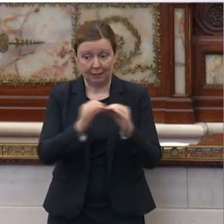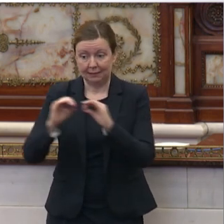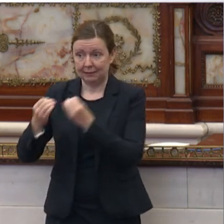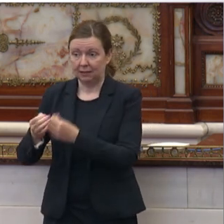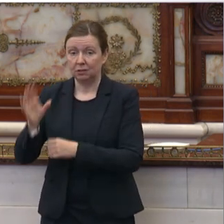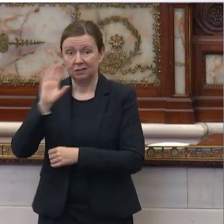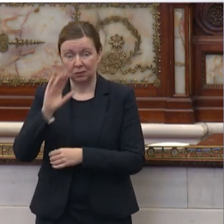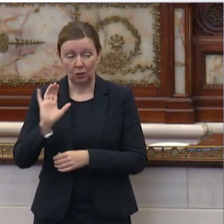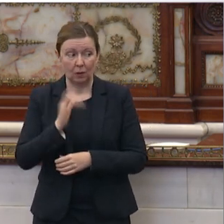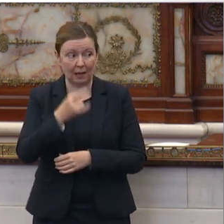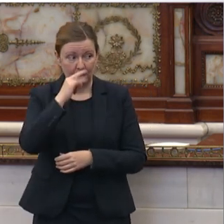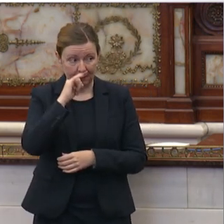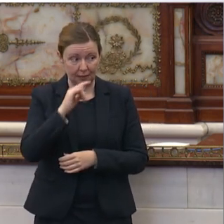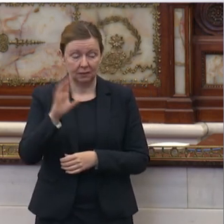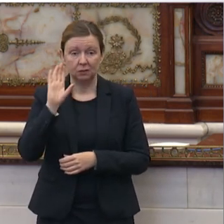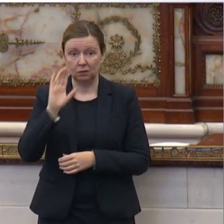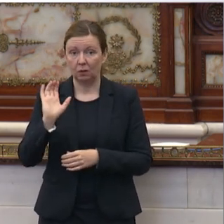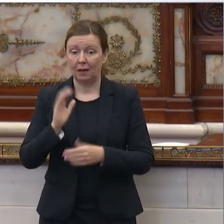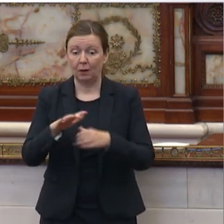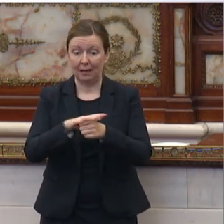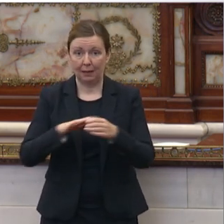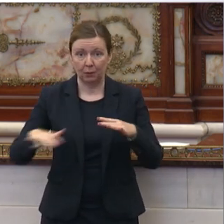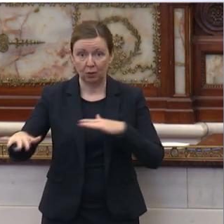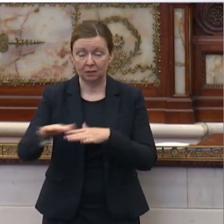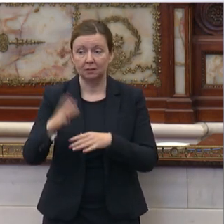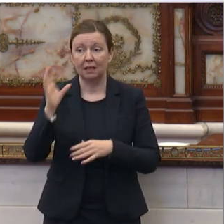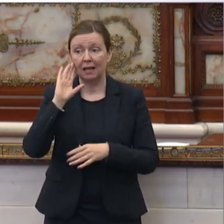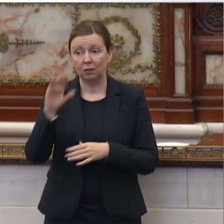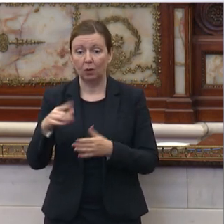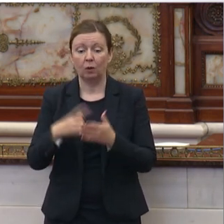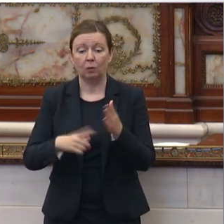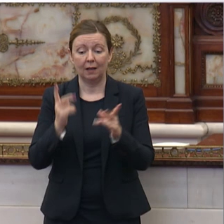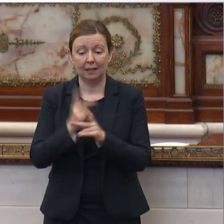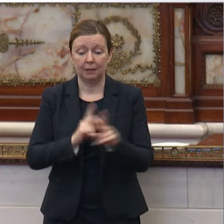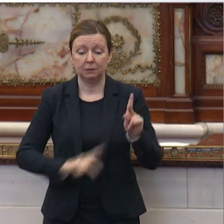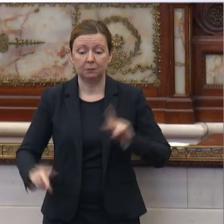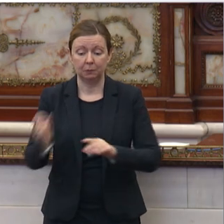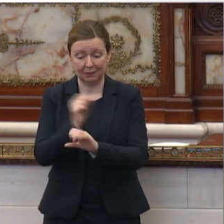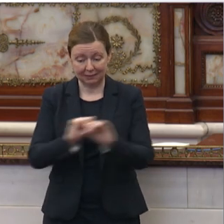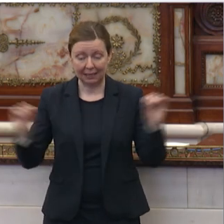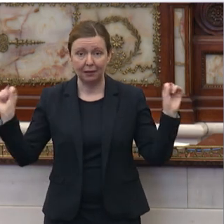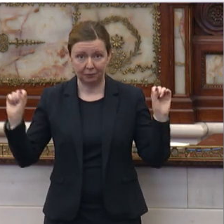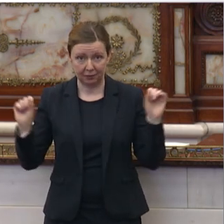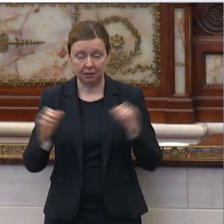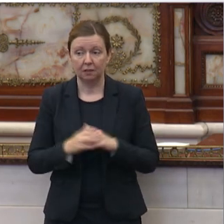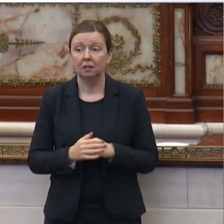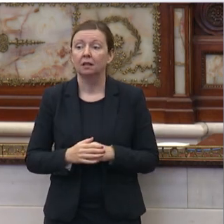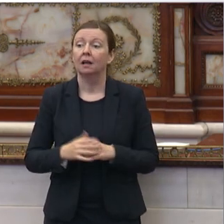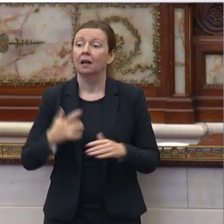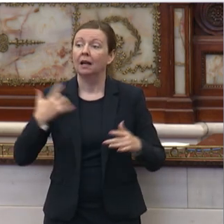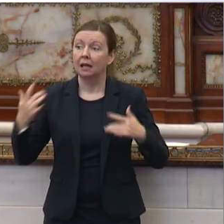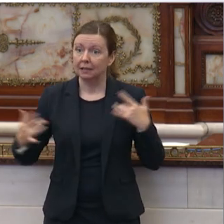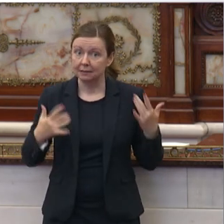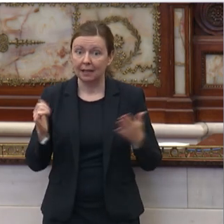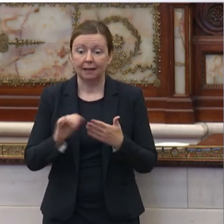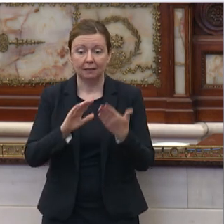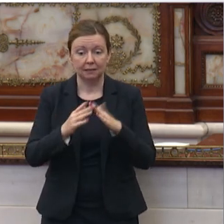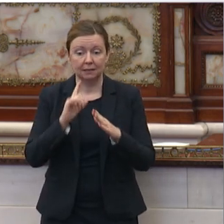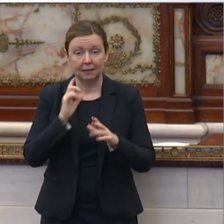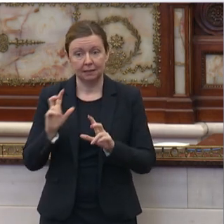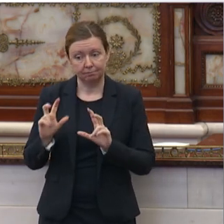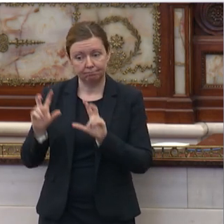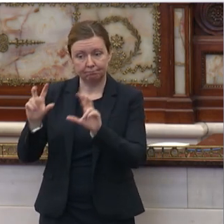know our kids, they know our neighborhoods, and they know what keeps people safe and out of trouble. And it's exciting that the city is putting